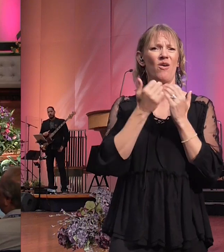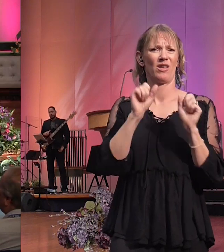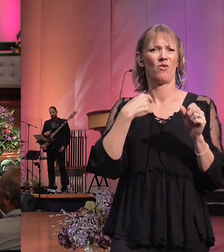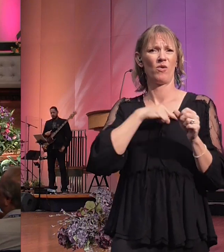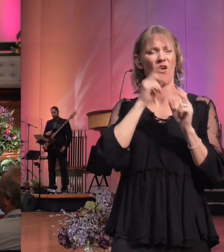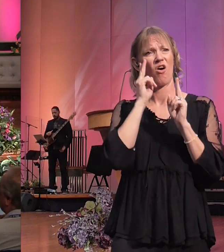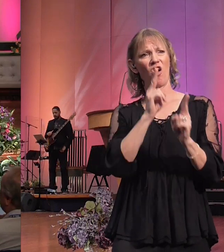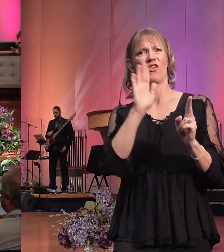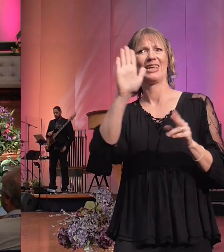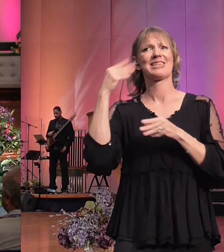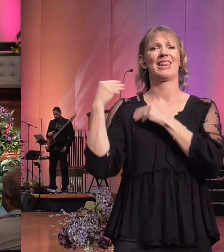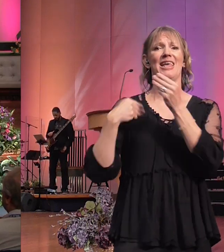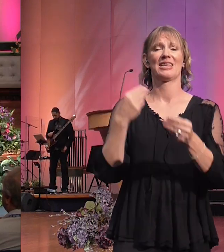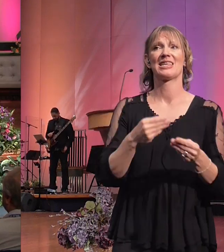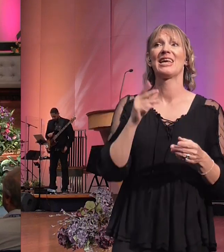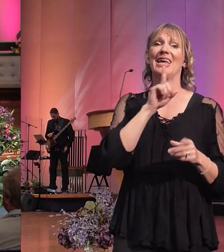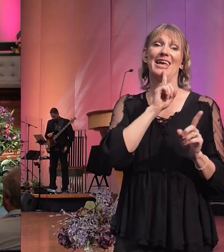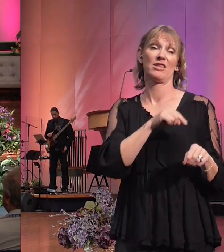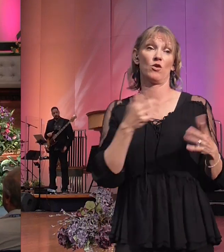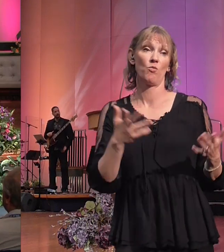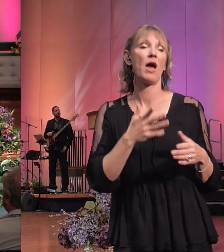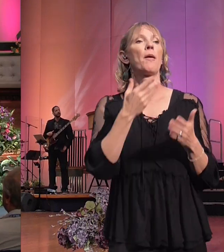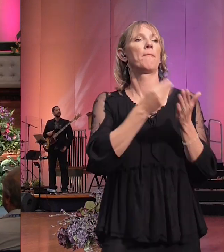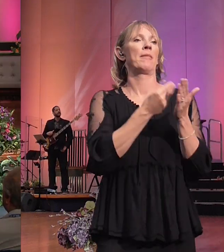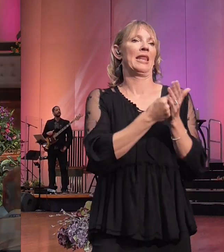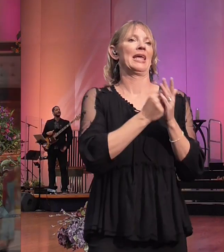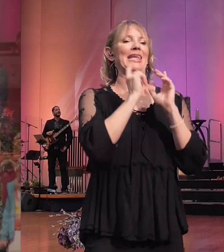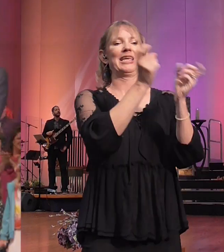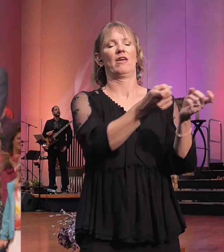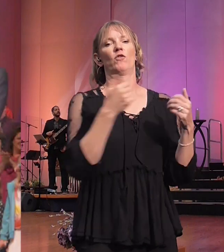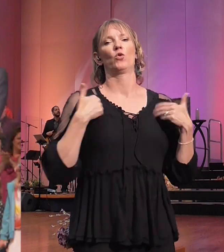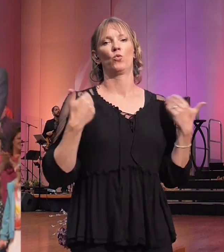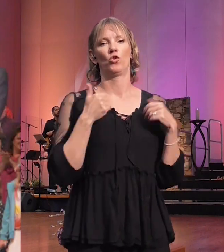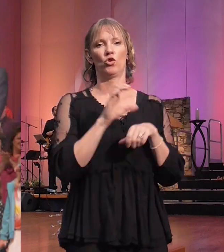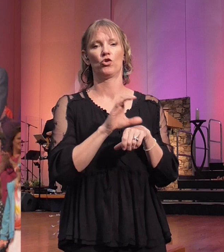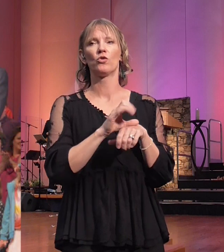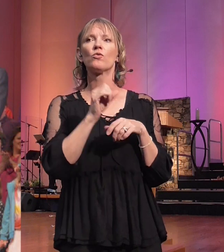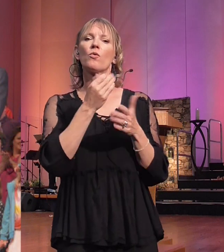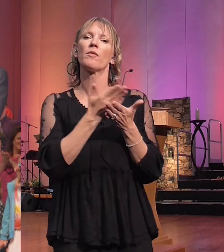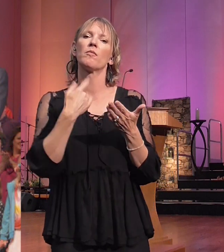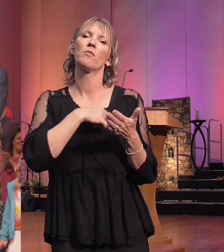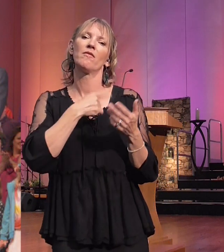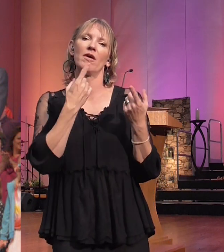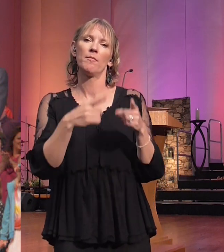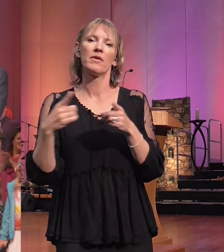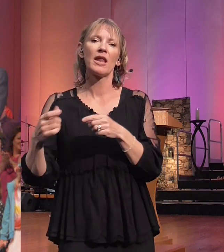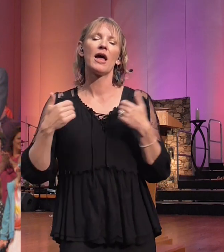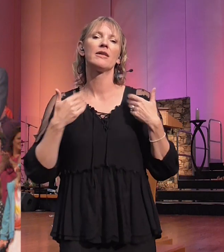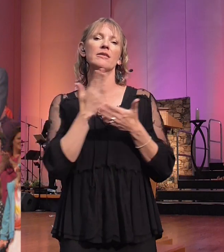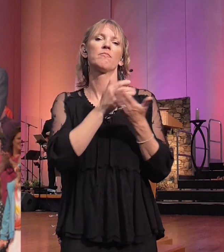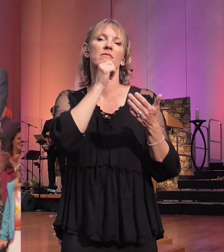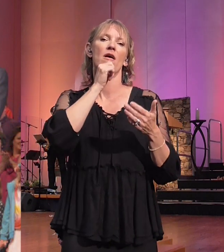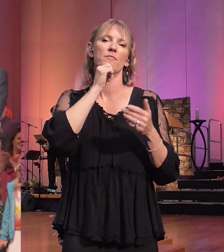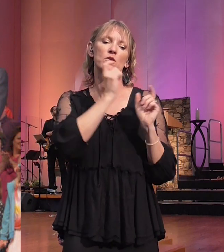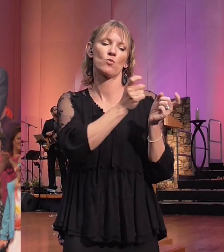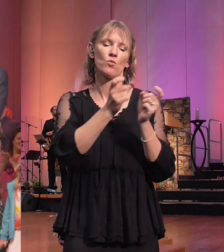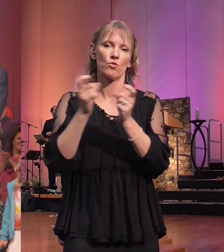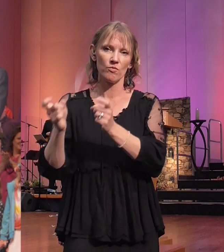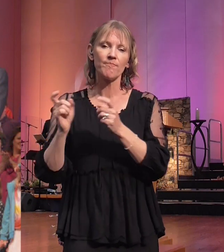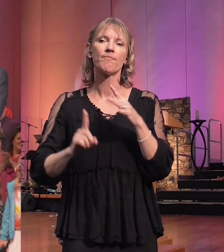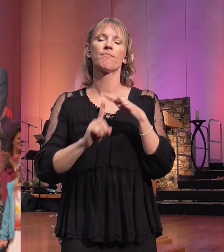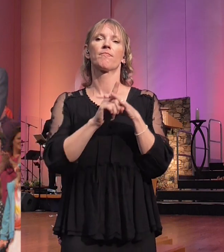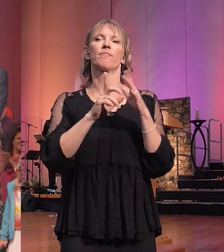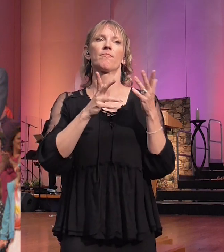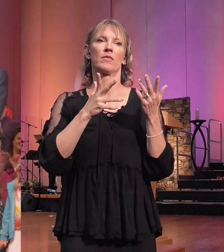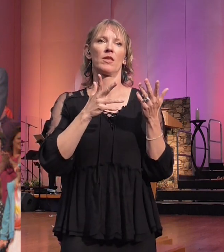Barry's legacy? And his answer is almost always give money to the youth church. And so something that's happened is we've had some anonymous donors come forward who are